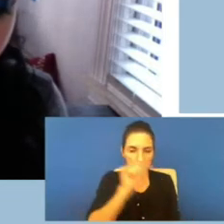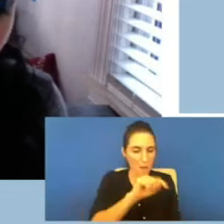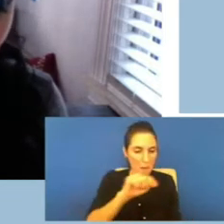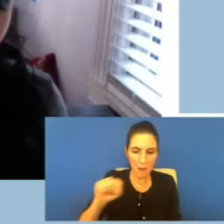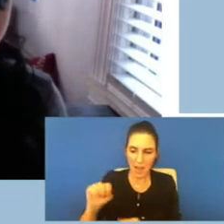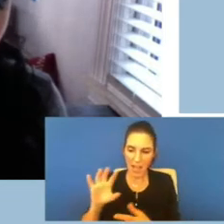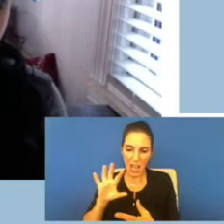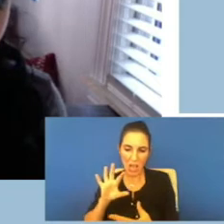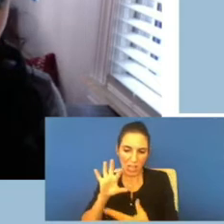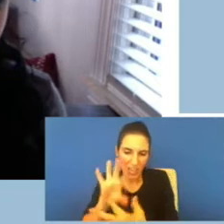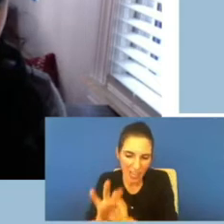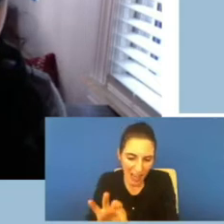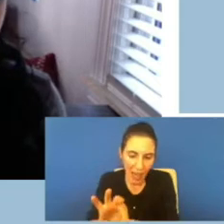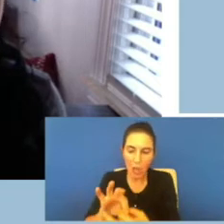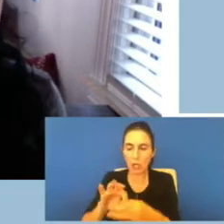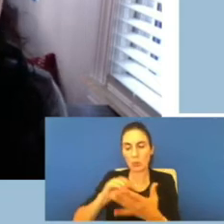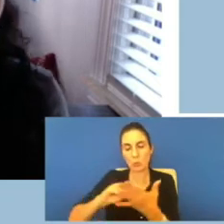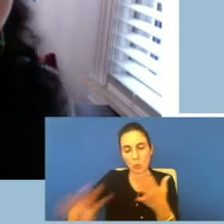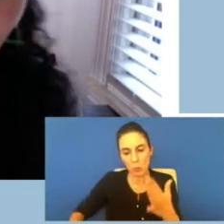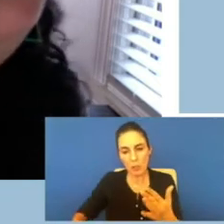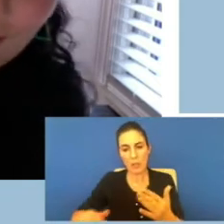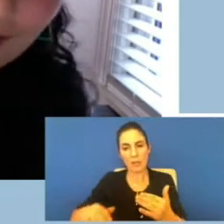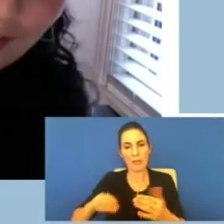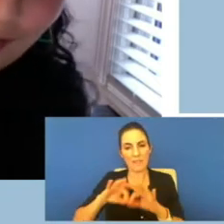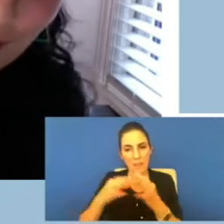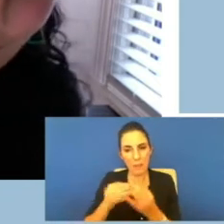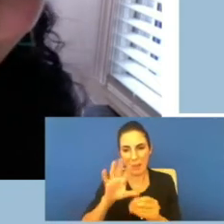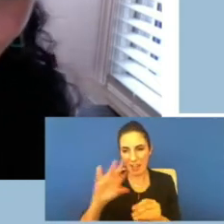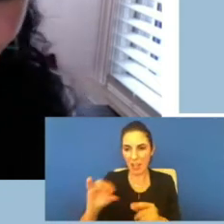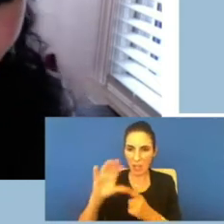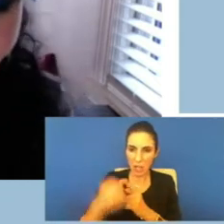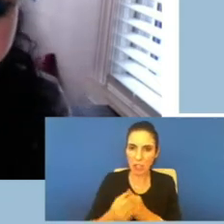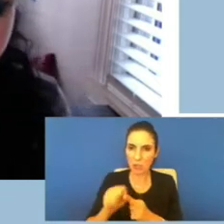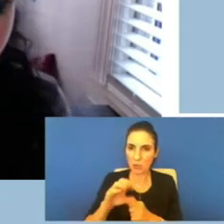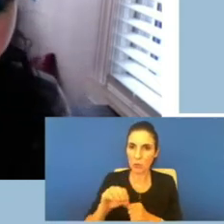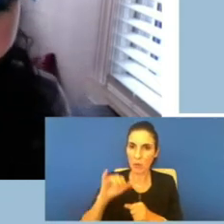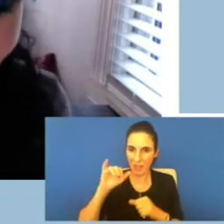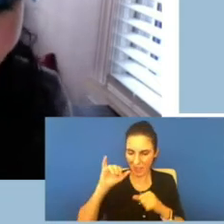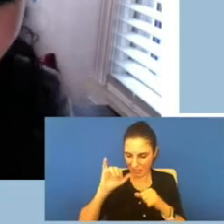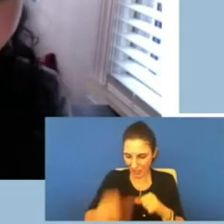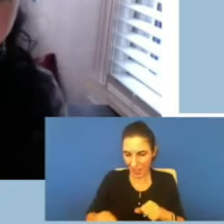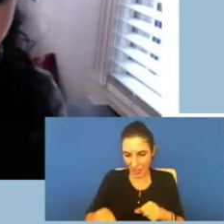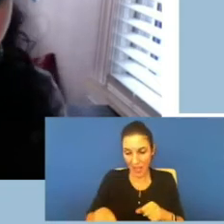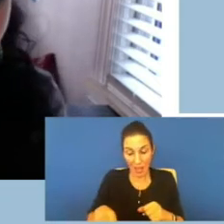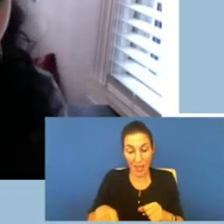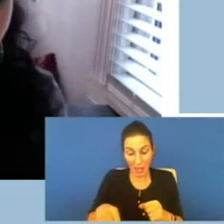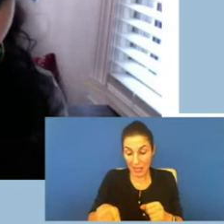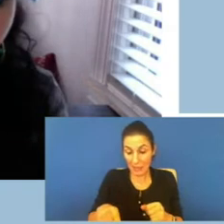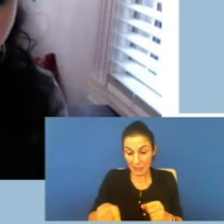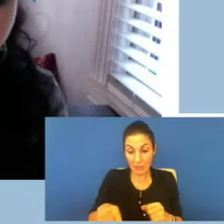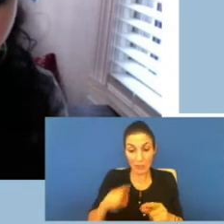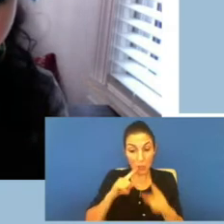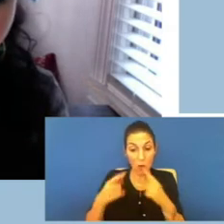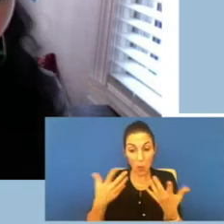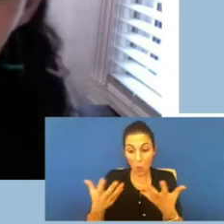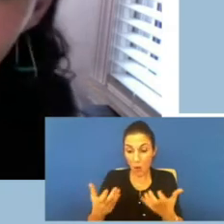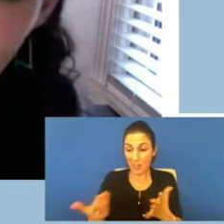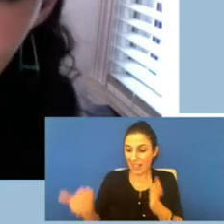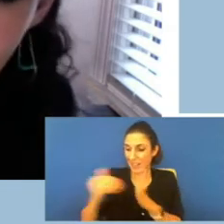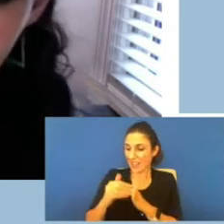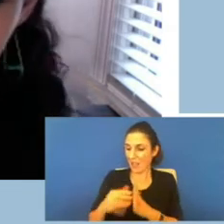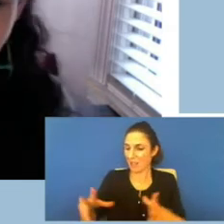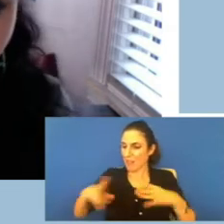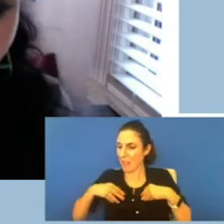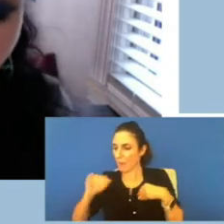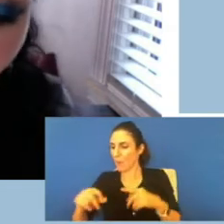students' families and cultural life worlds. So part of this conversation is making me want to reclaim the word access a little bit and think about, like, what